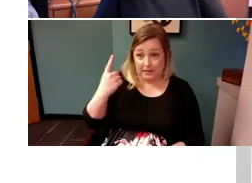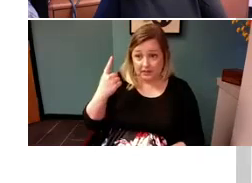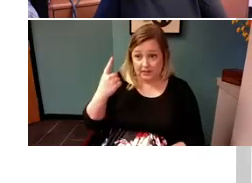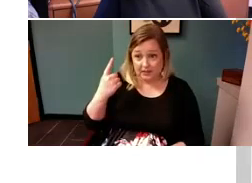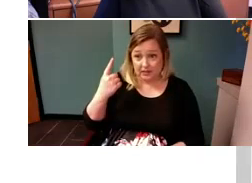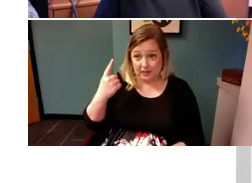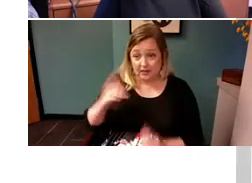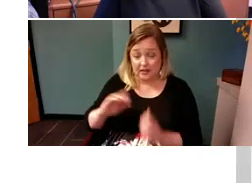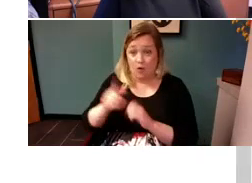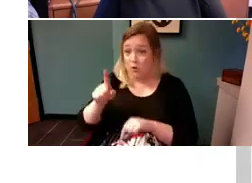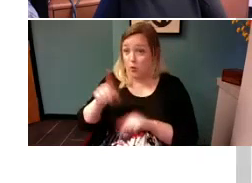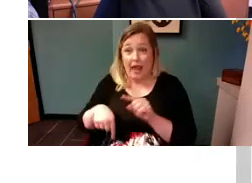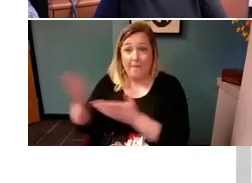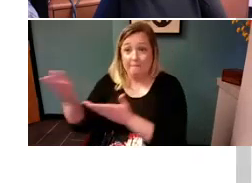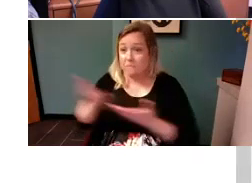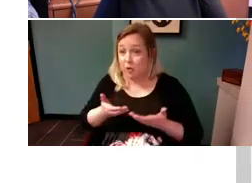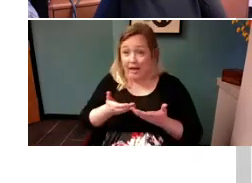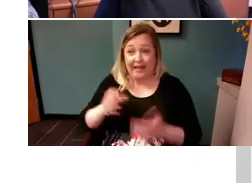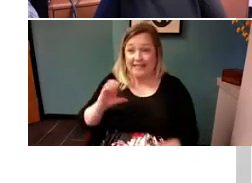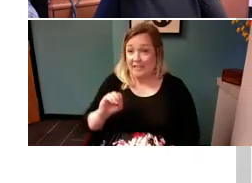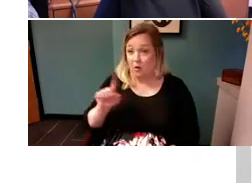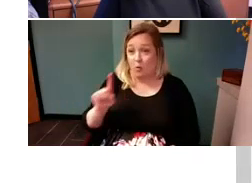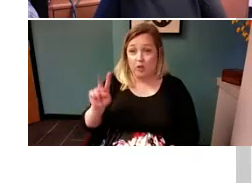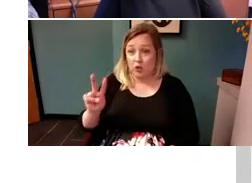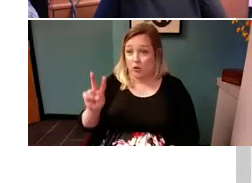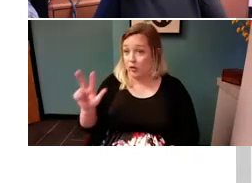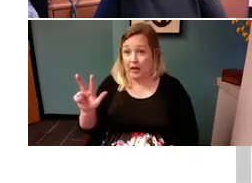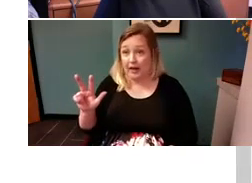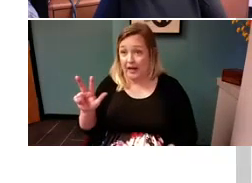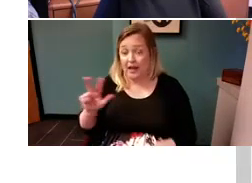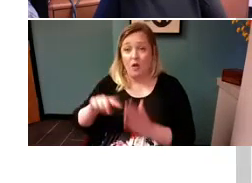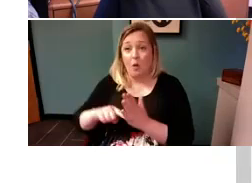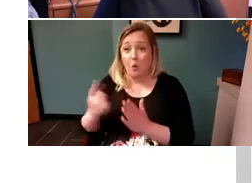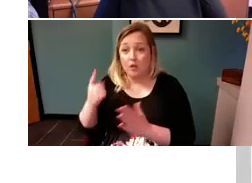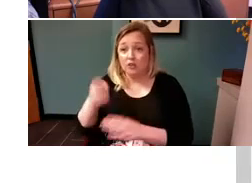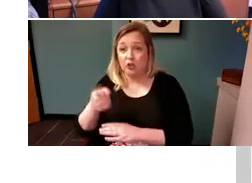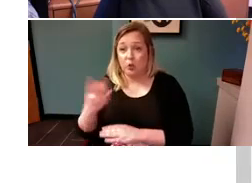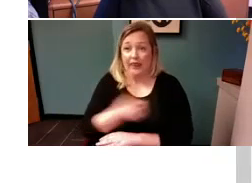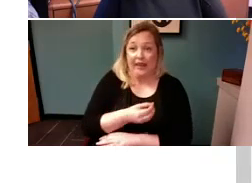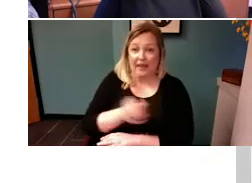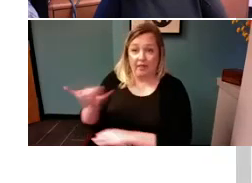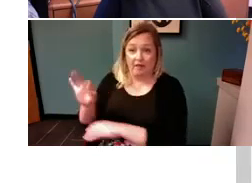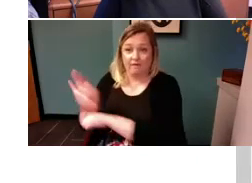1, 2, 3 once we come out of this function, because all of these are local variables?